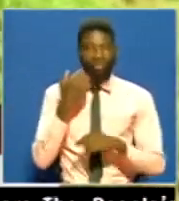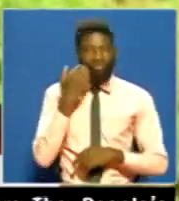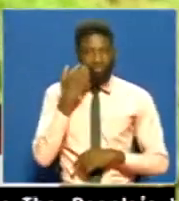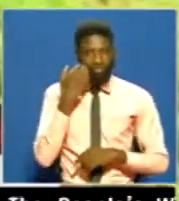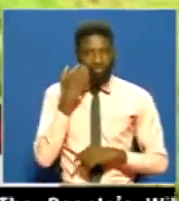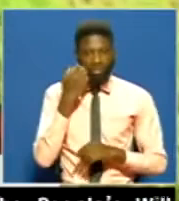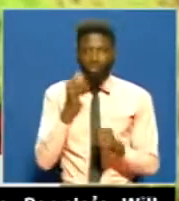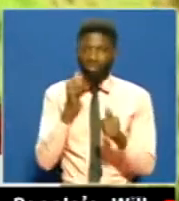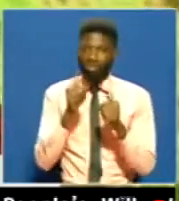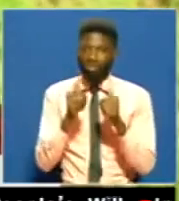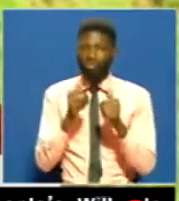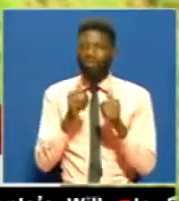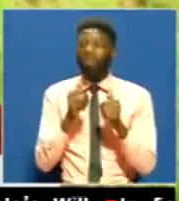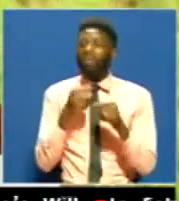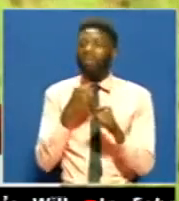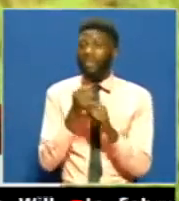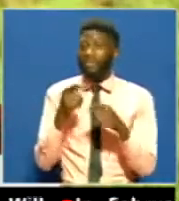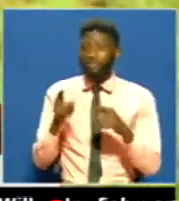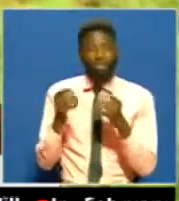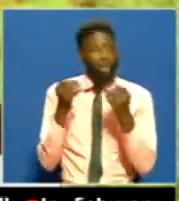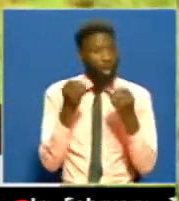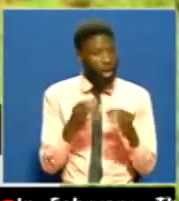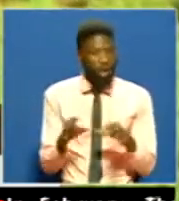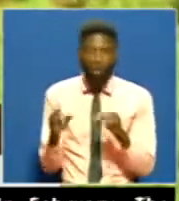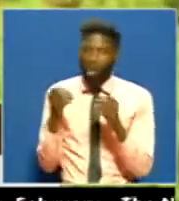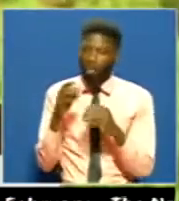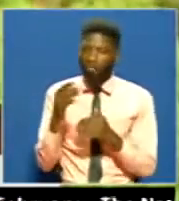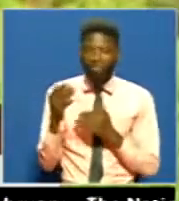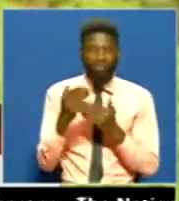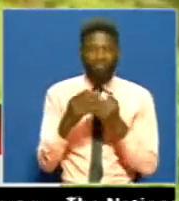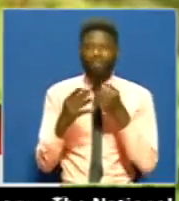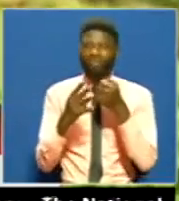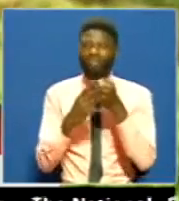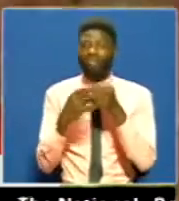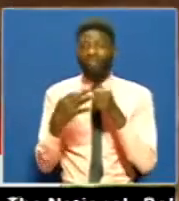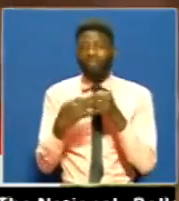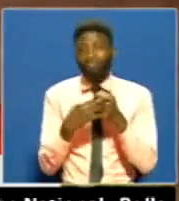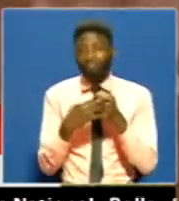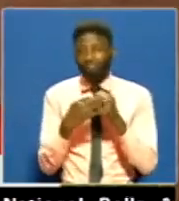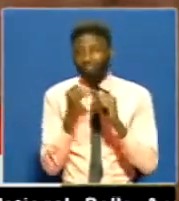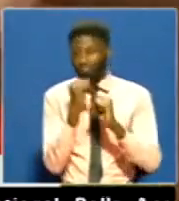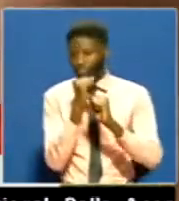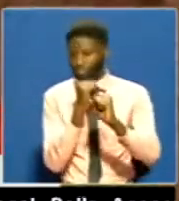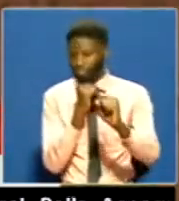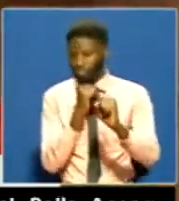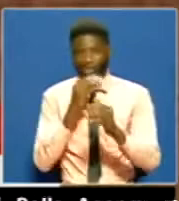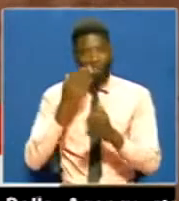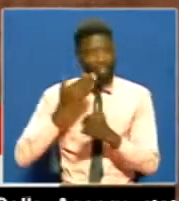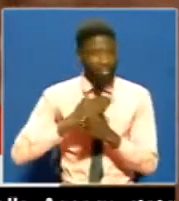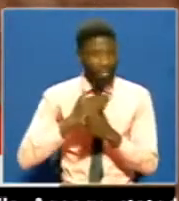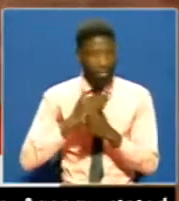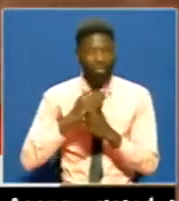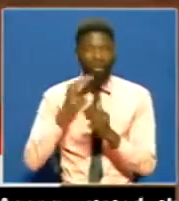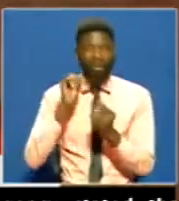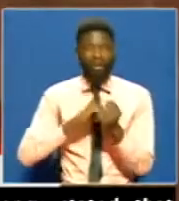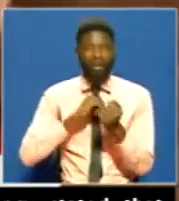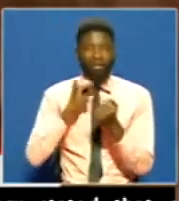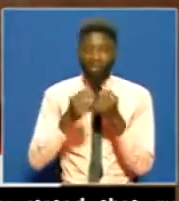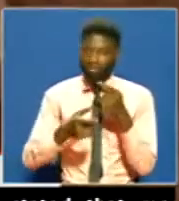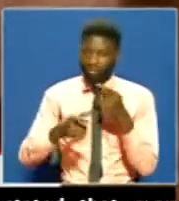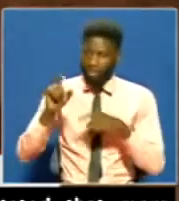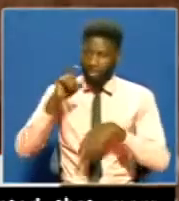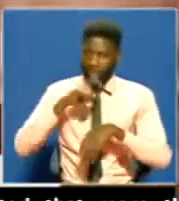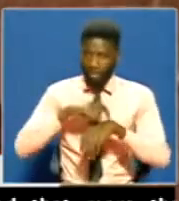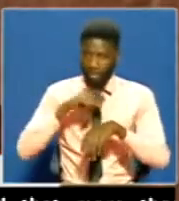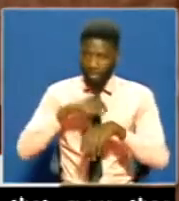devastating losses of up to 98%. The anticipated increase in cassava yields as a result of the intervention